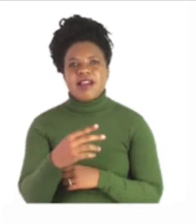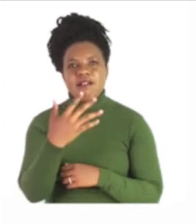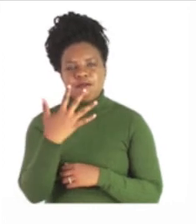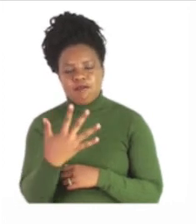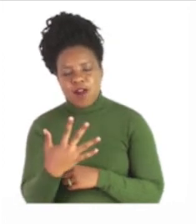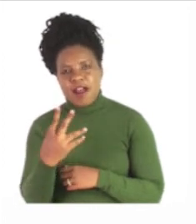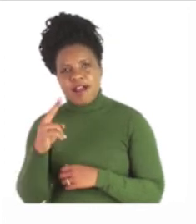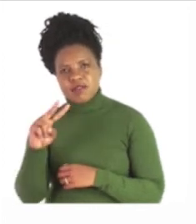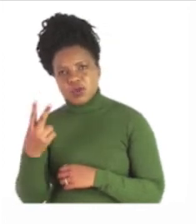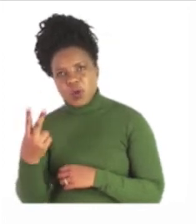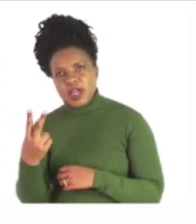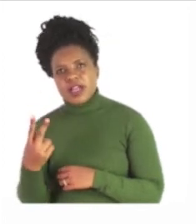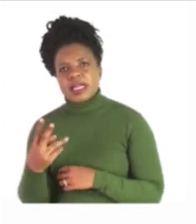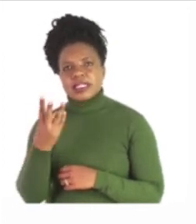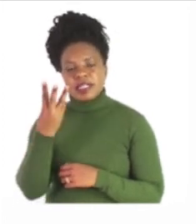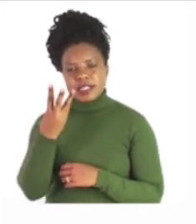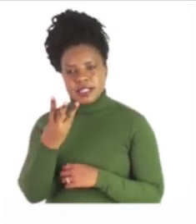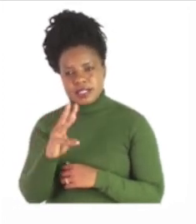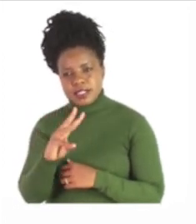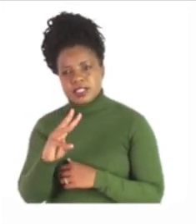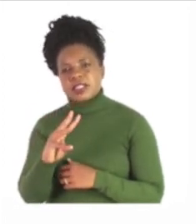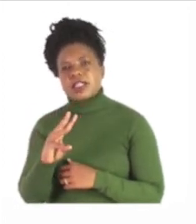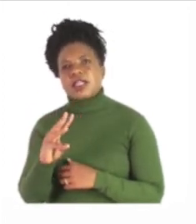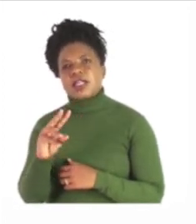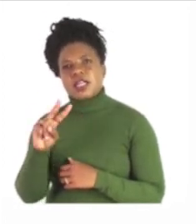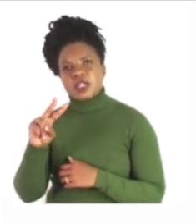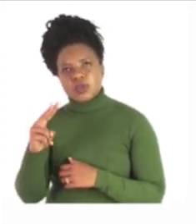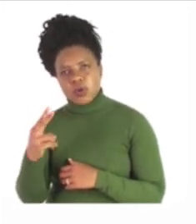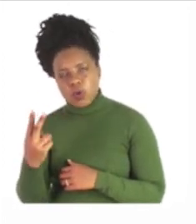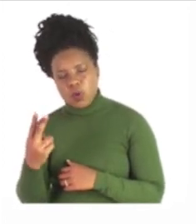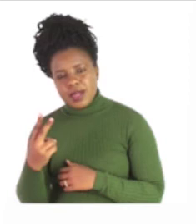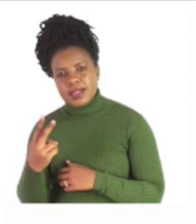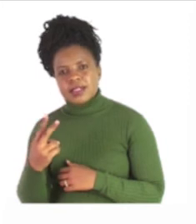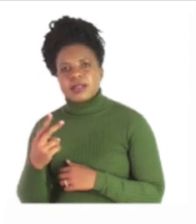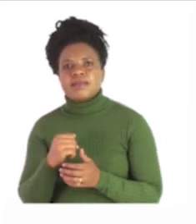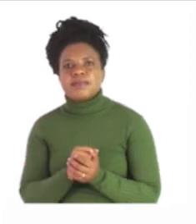25, 6 squared, which is 6 times 6 gives you